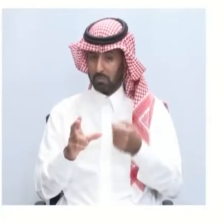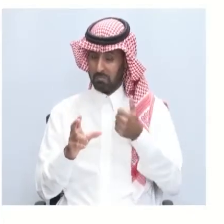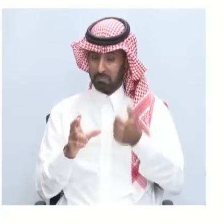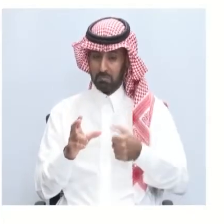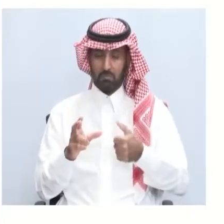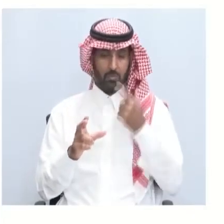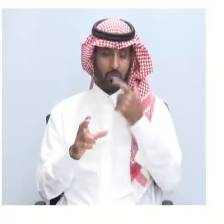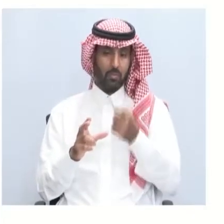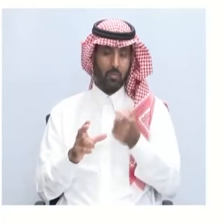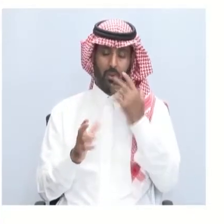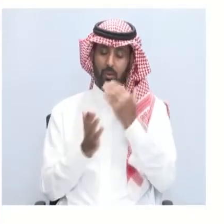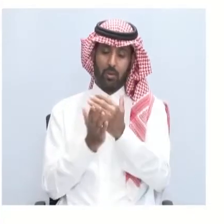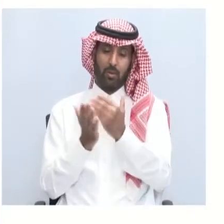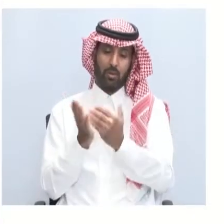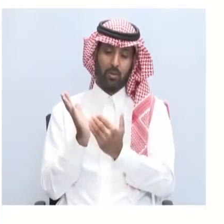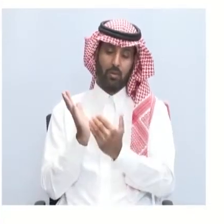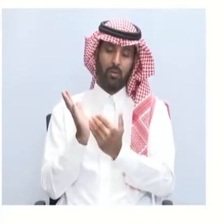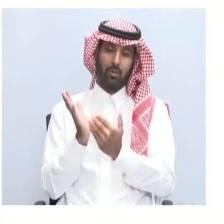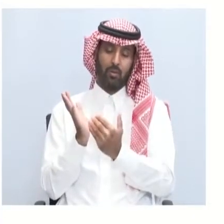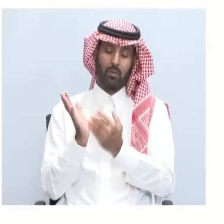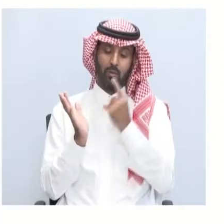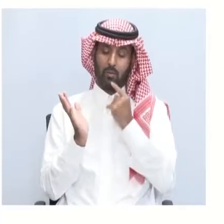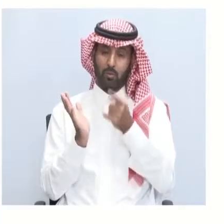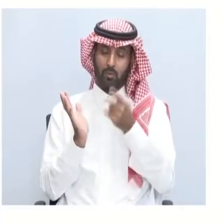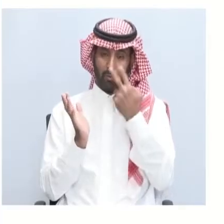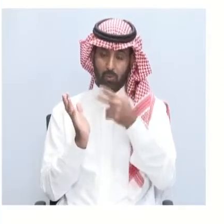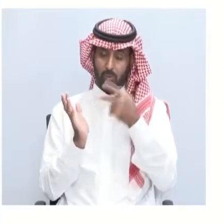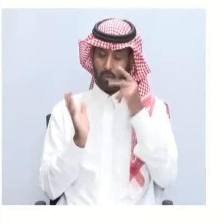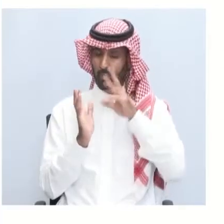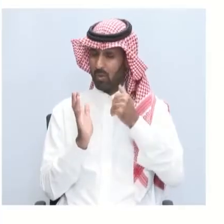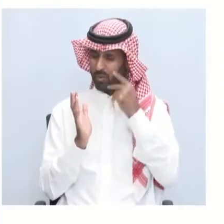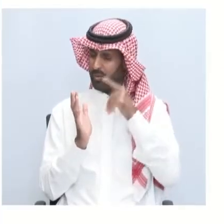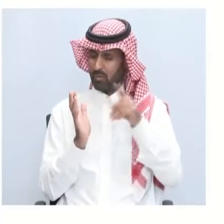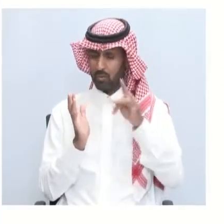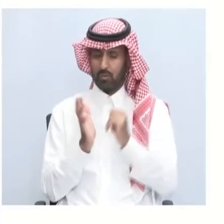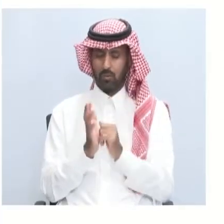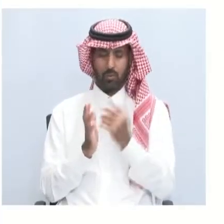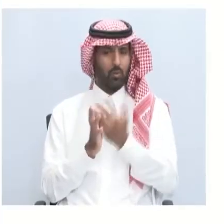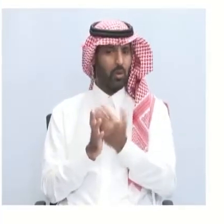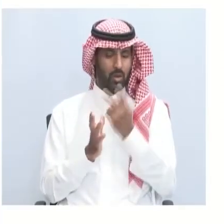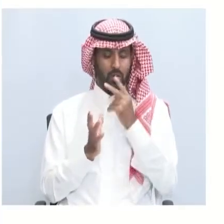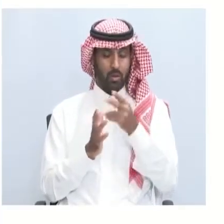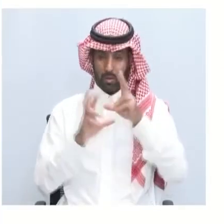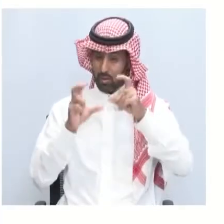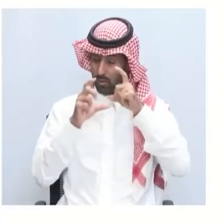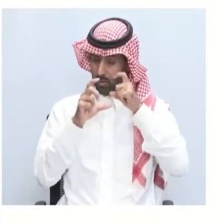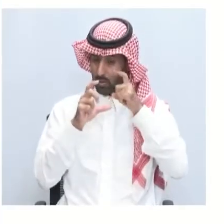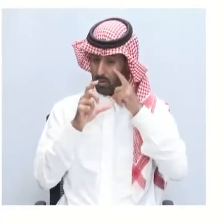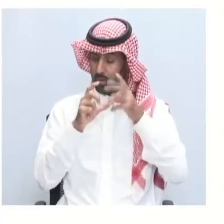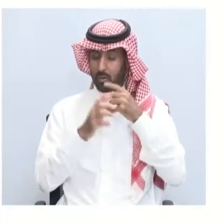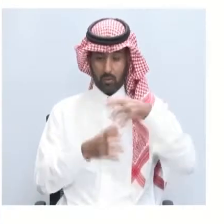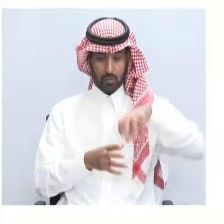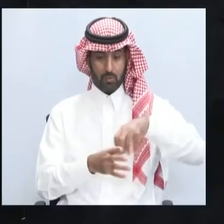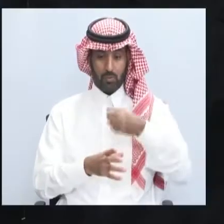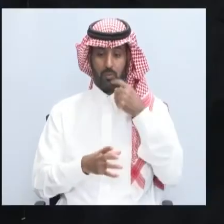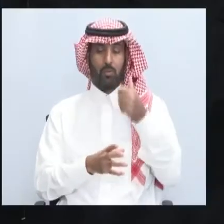Which programs listed here would you watch? Which wouldn't you watch? And explain. And the picture here explains the popcorn